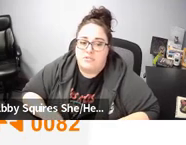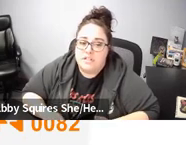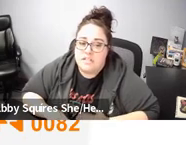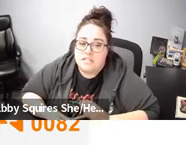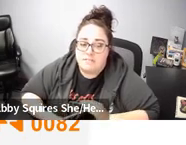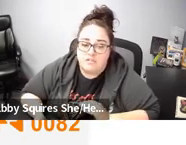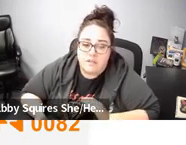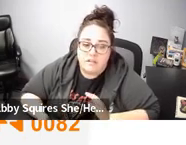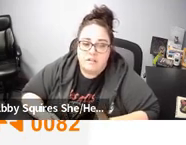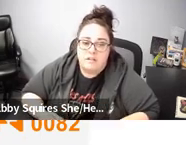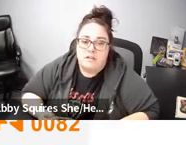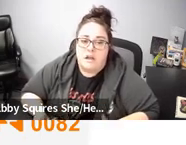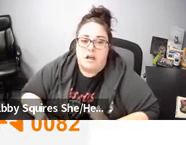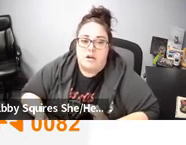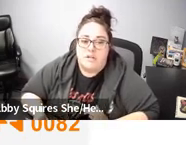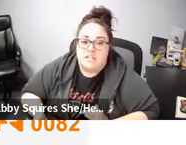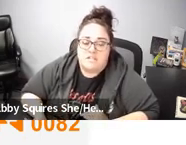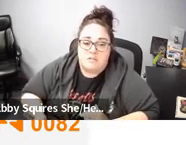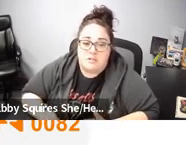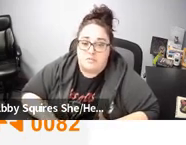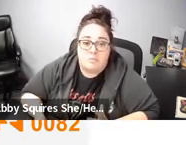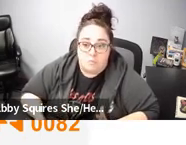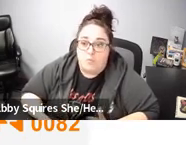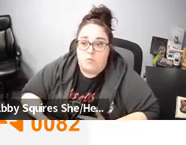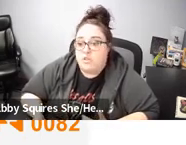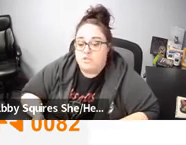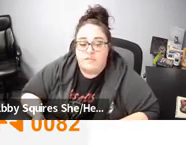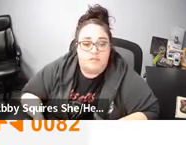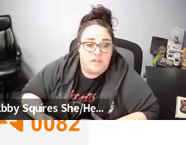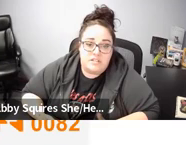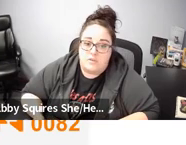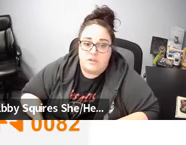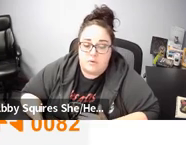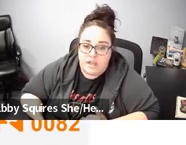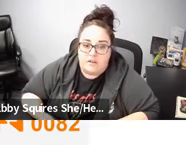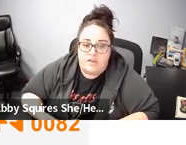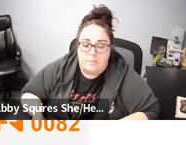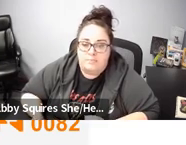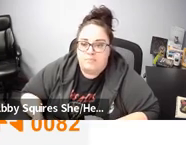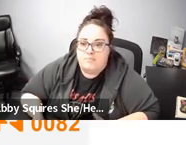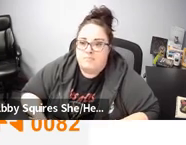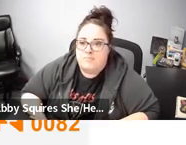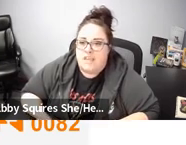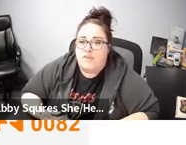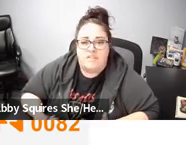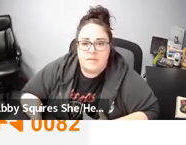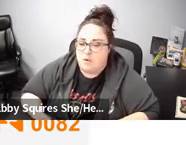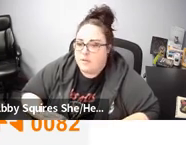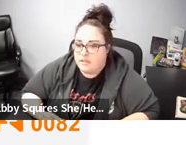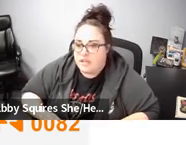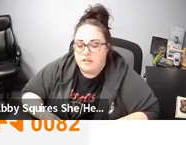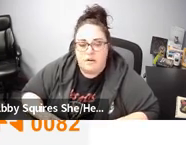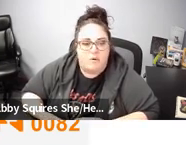allows 360 movement. And it's with use of your feet. So if you don't have, if you have